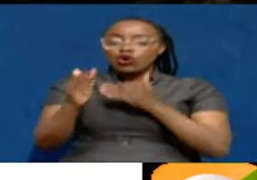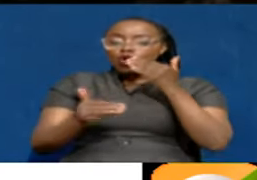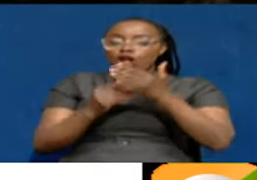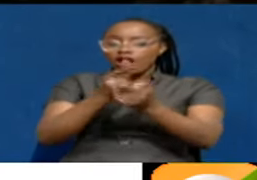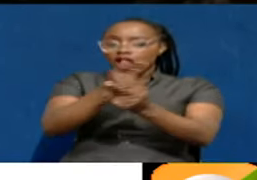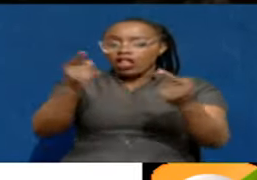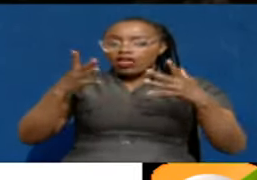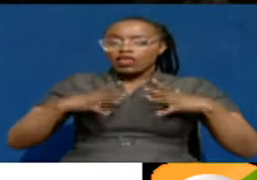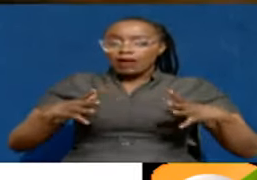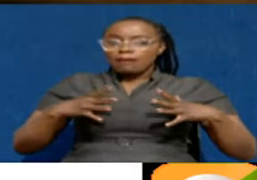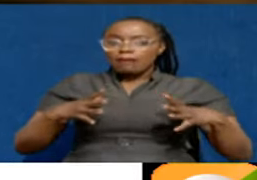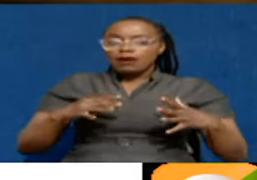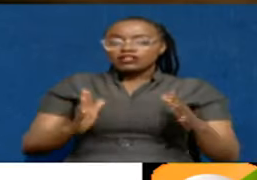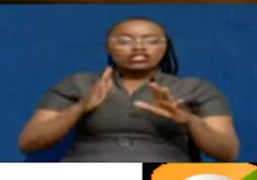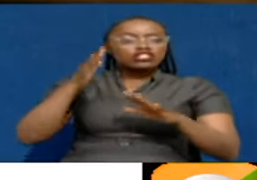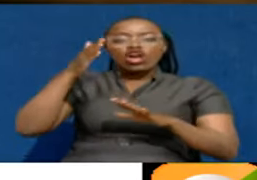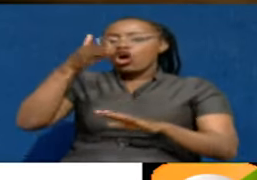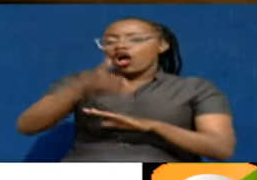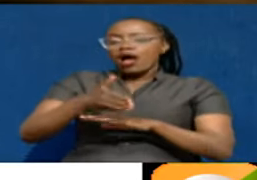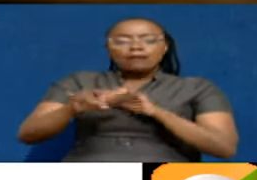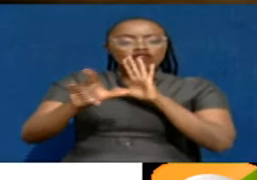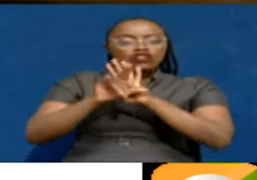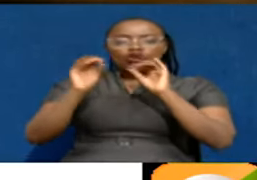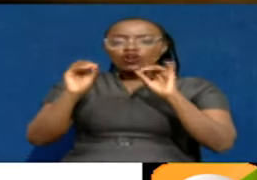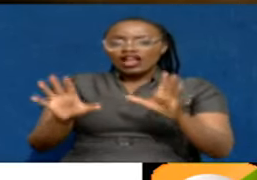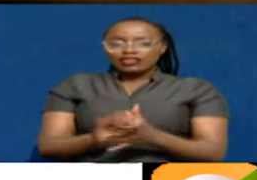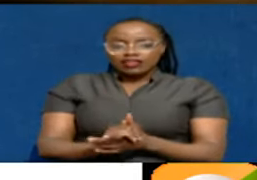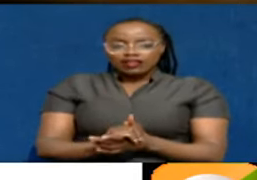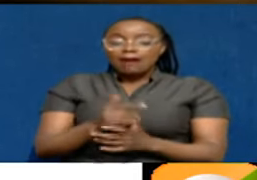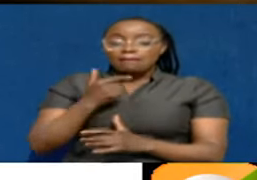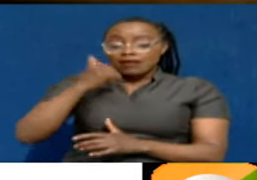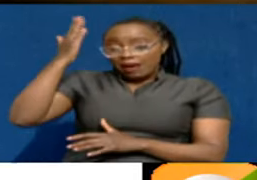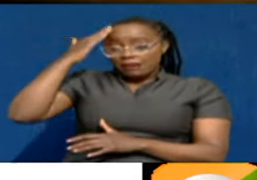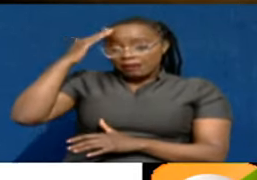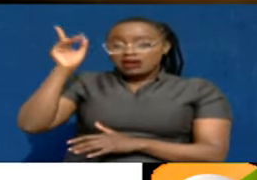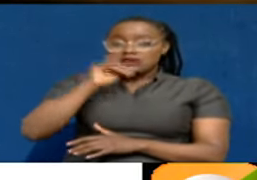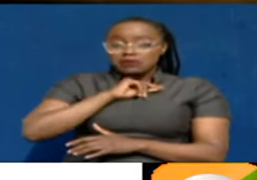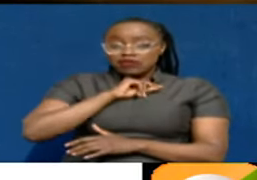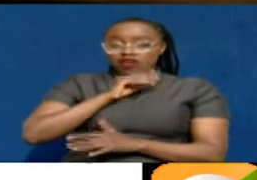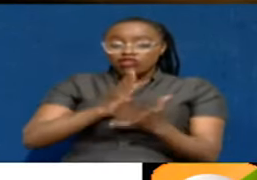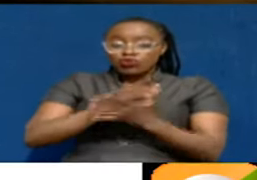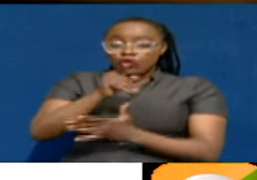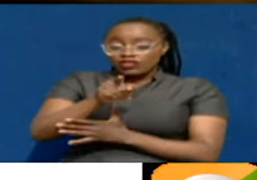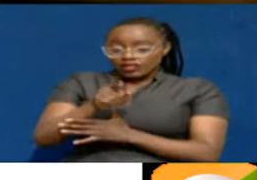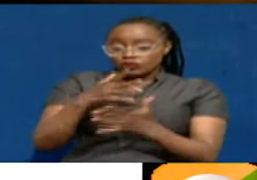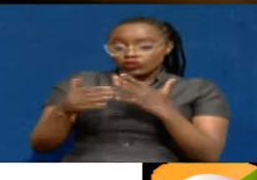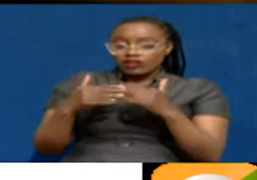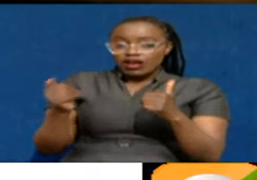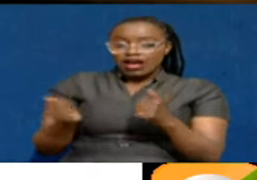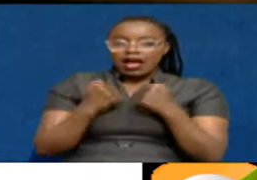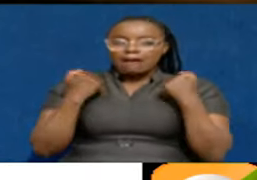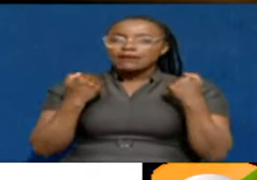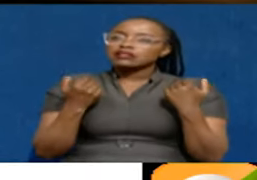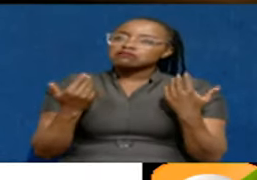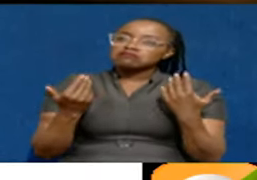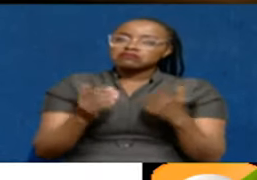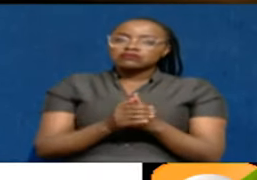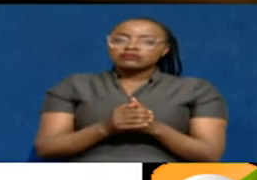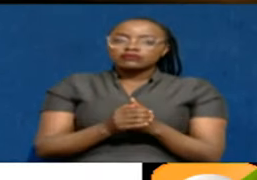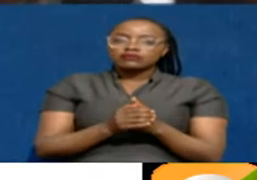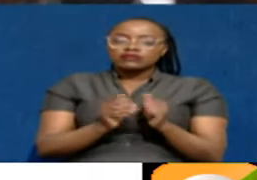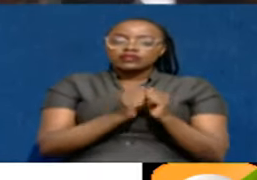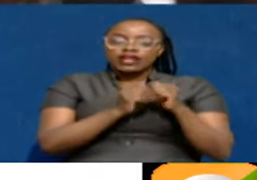everybody is above the law. Joe, I'm reminded by this incident of